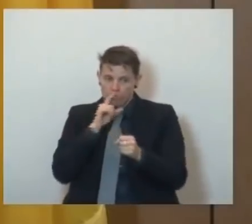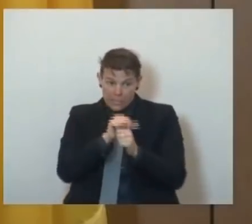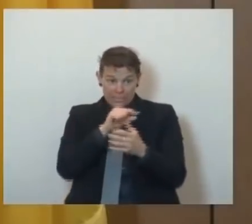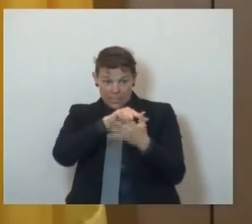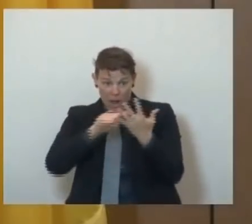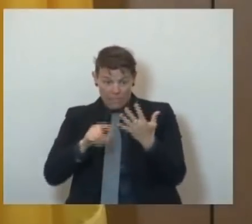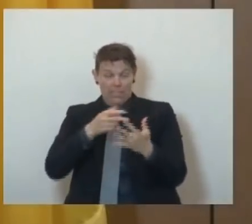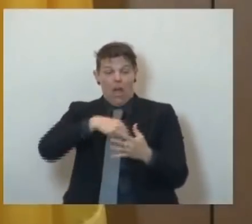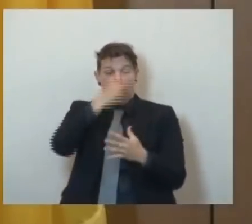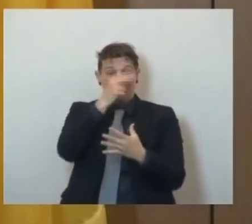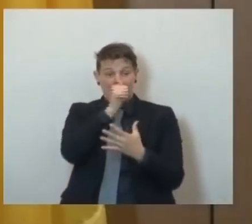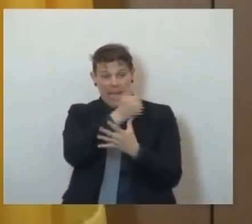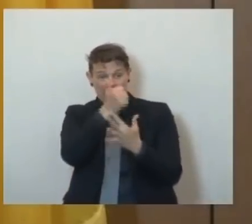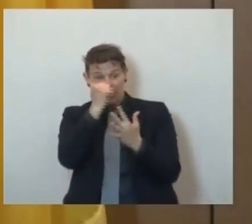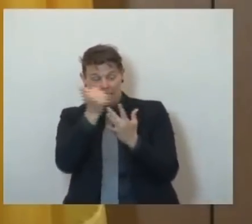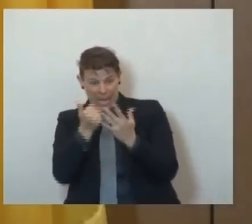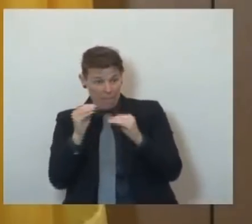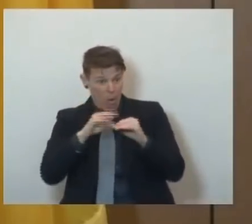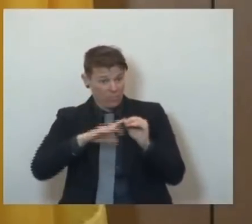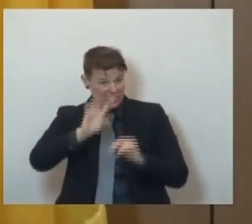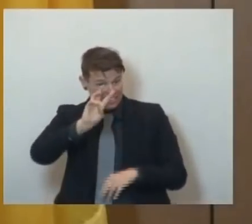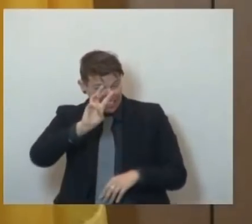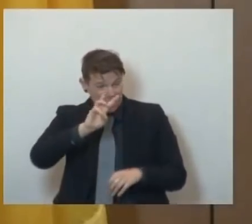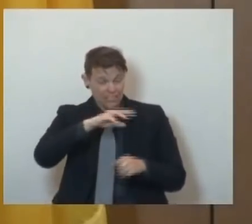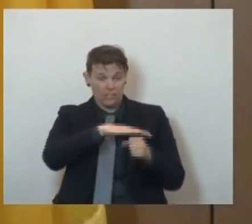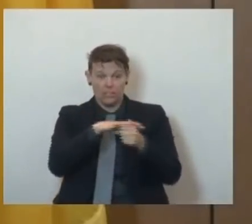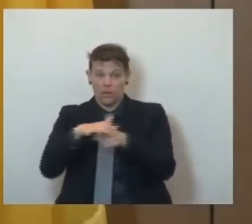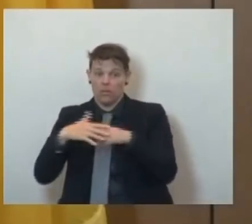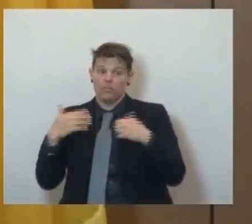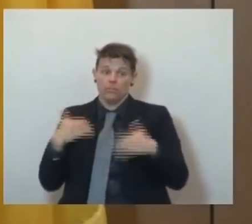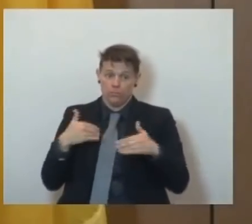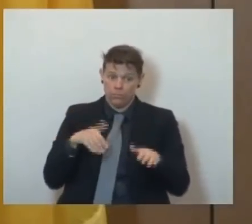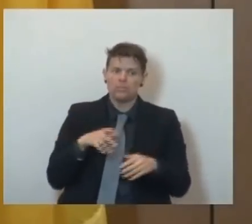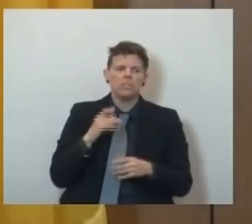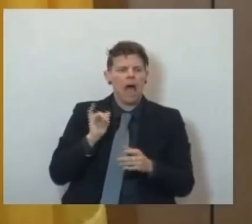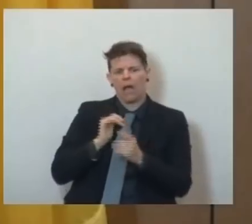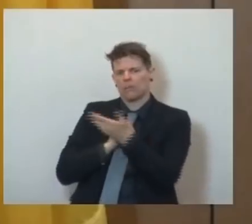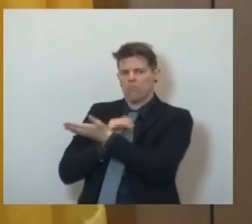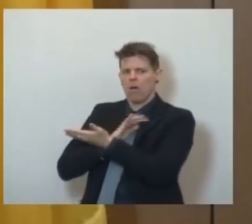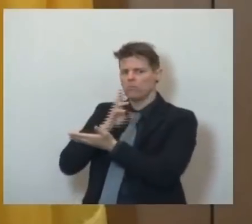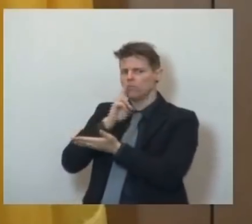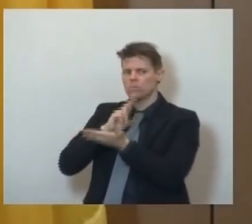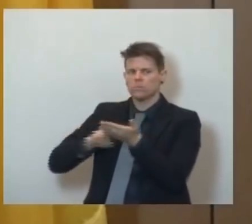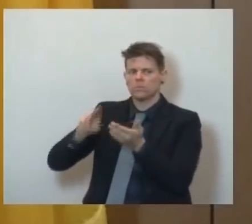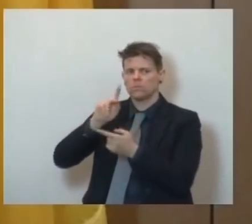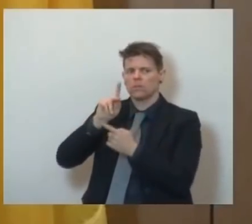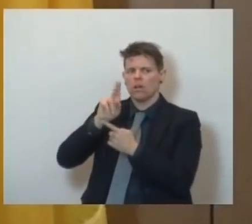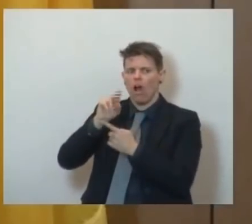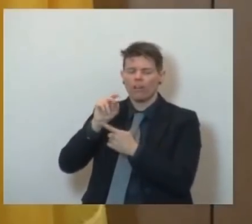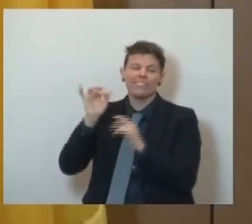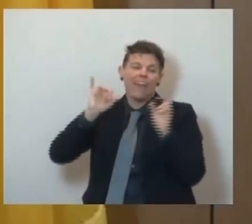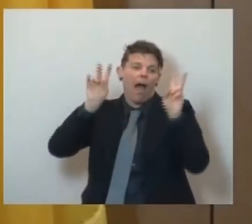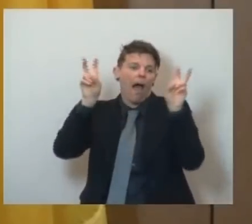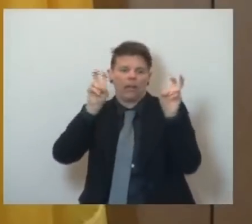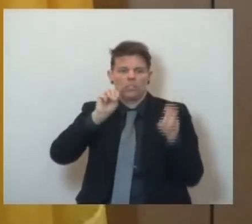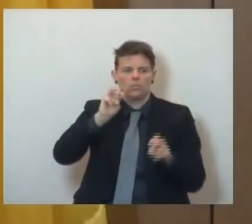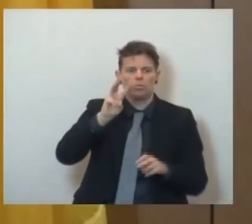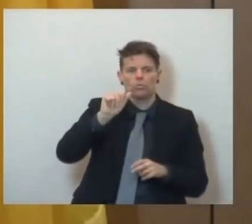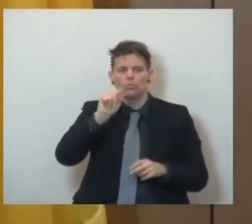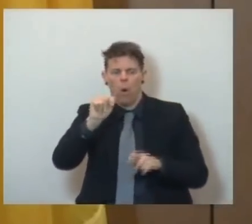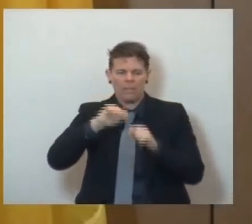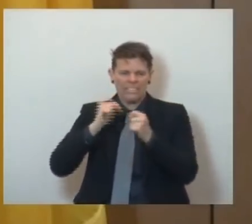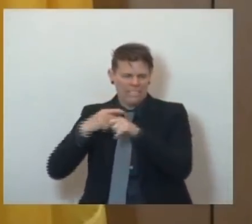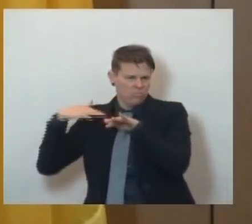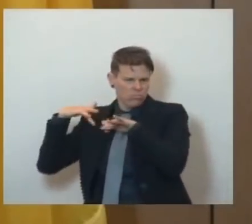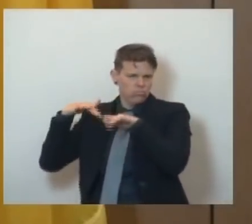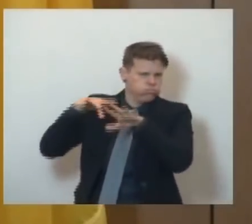They get what the secretary referred to as kind of the SWAT team interventions. And we've got 27, I think,